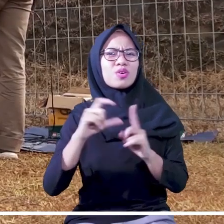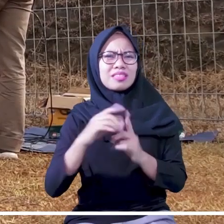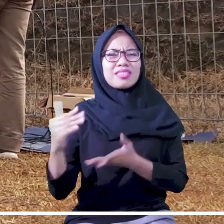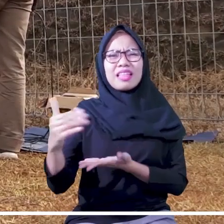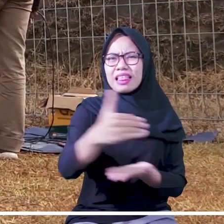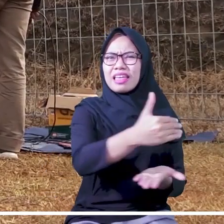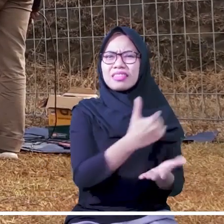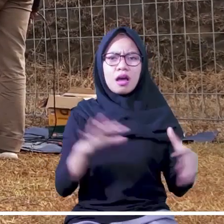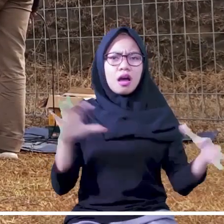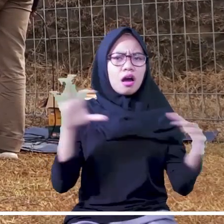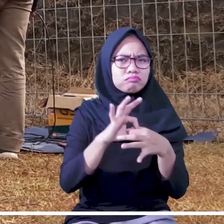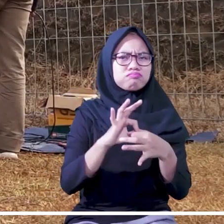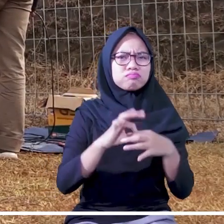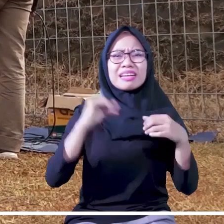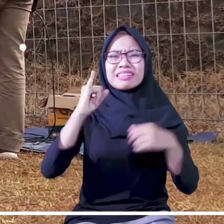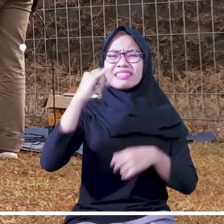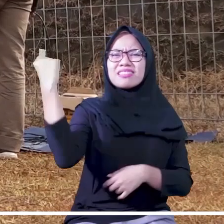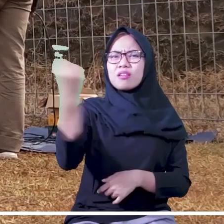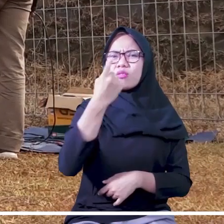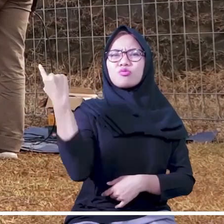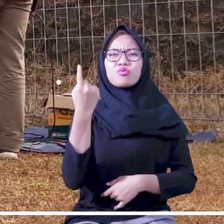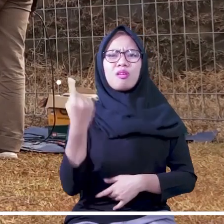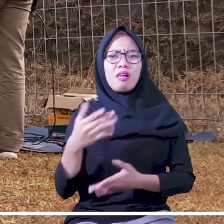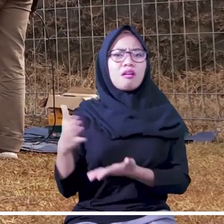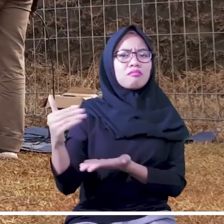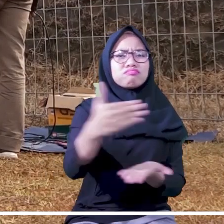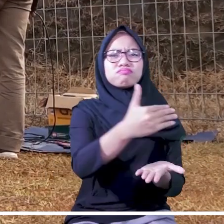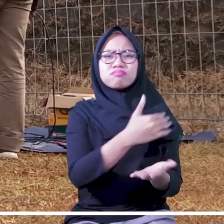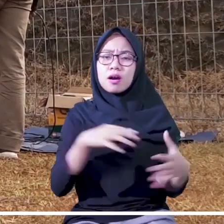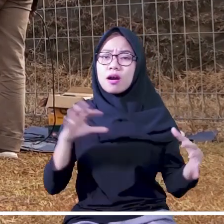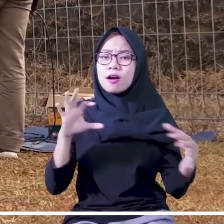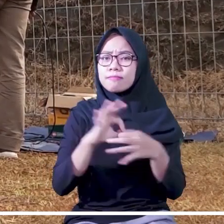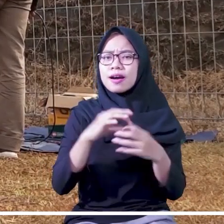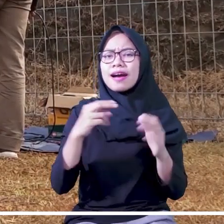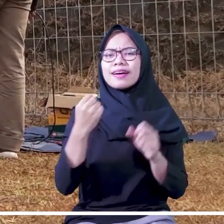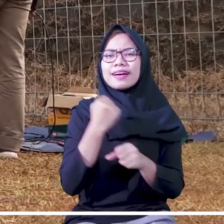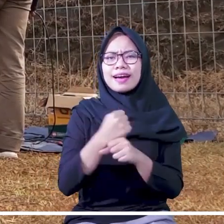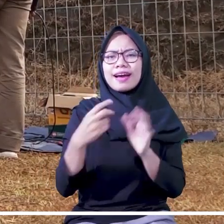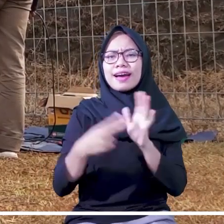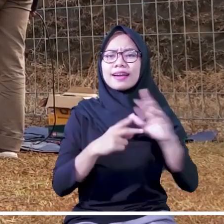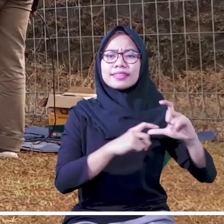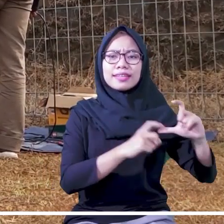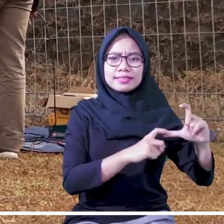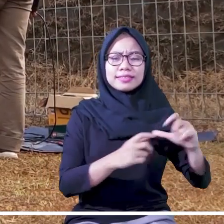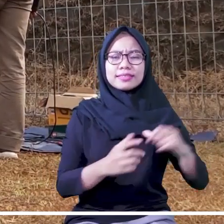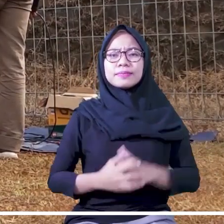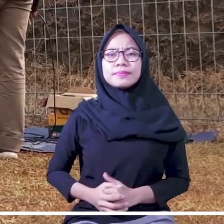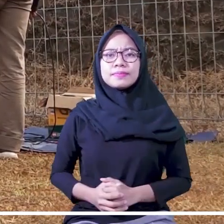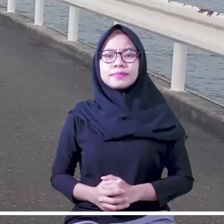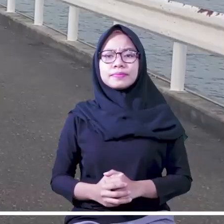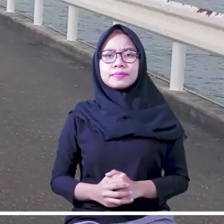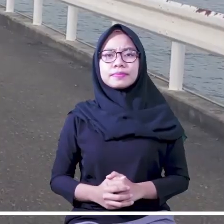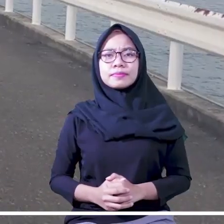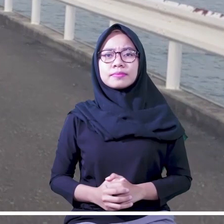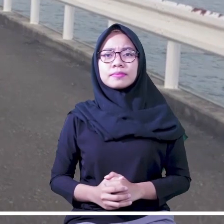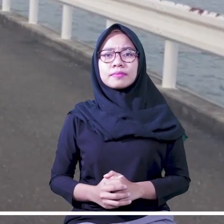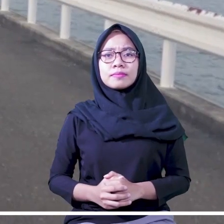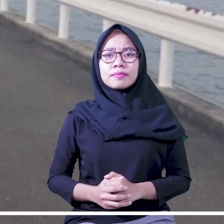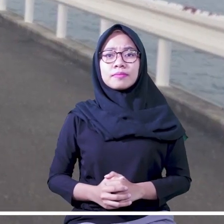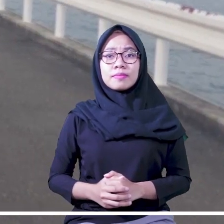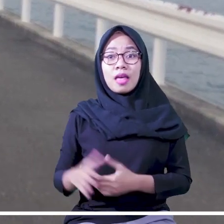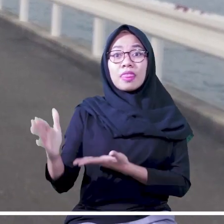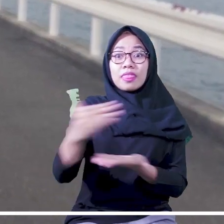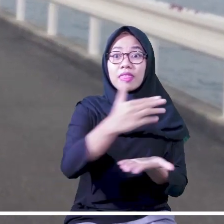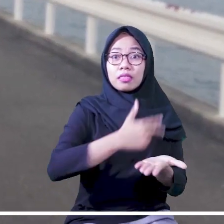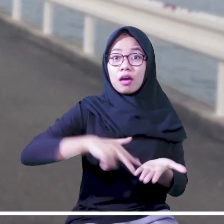Integration with the Global Navigation Satellite System, or GNSS Industrial, resulting in a geoid data